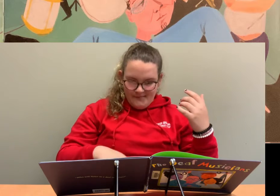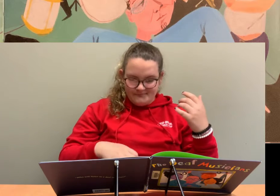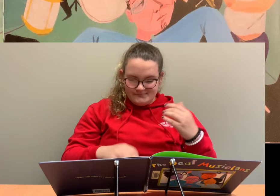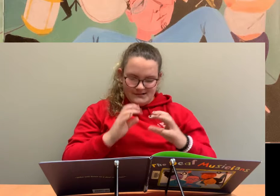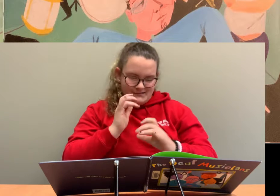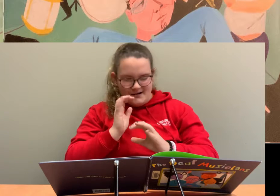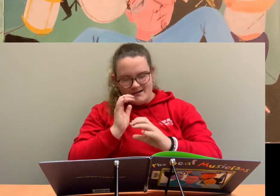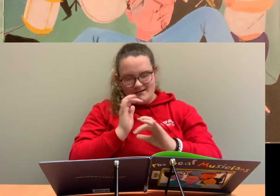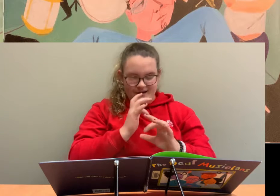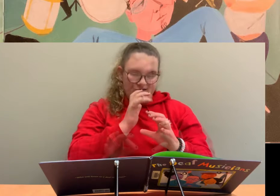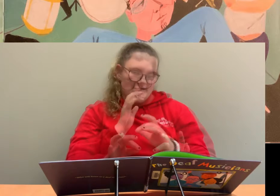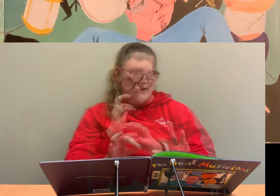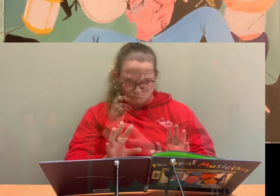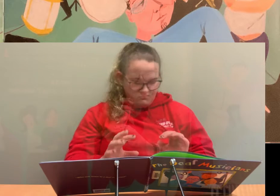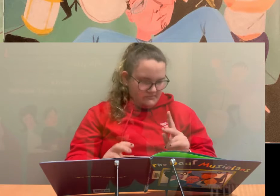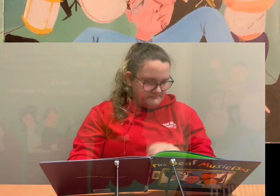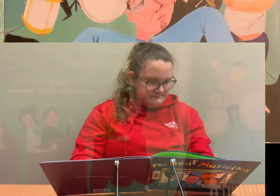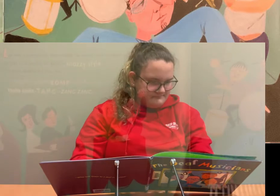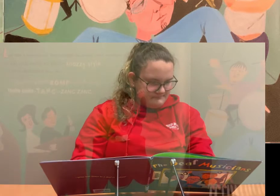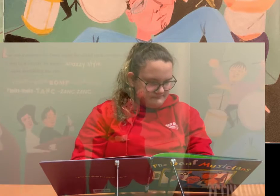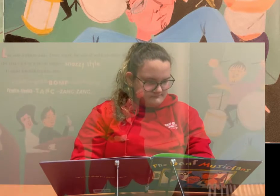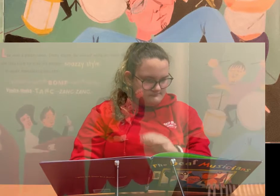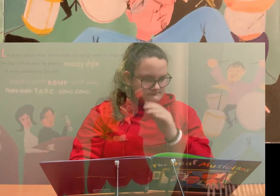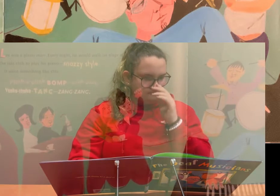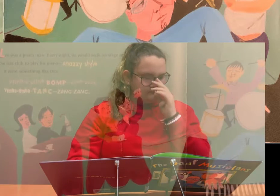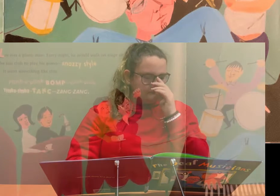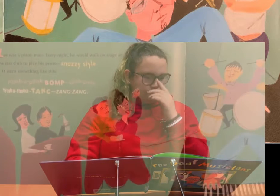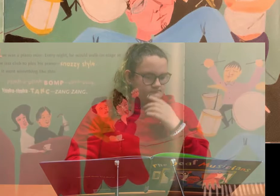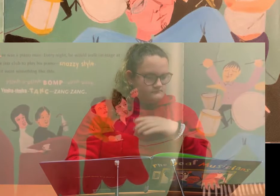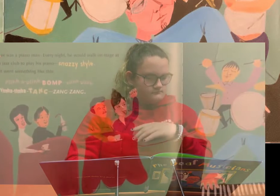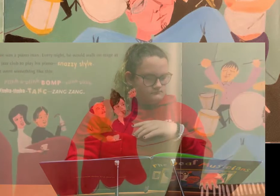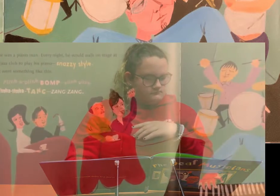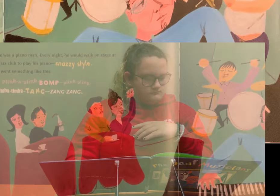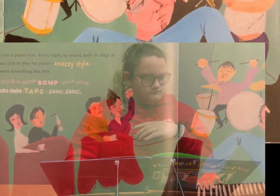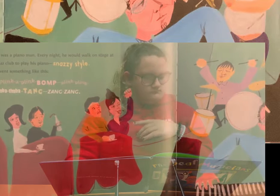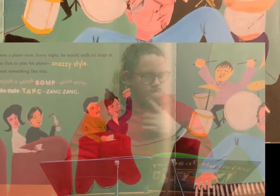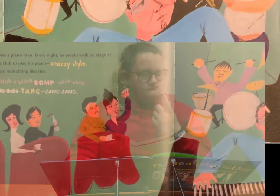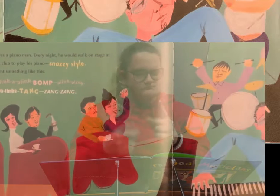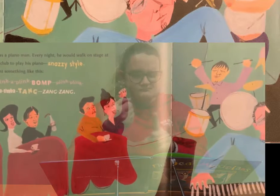and the guitar and the saxophone.